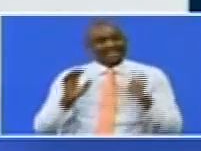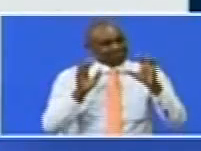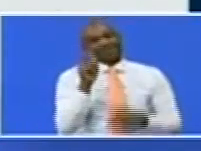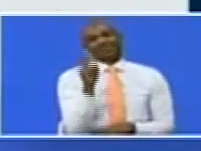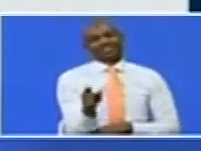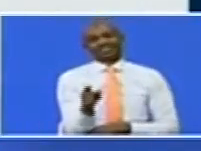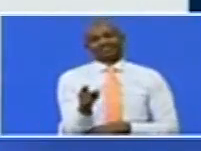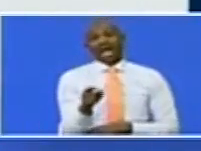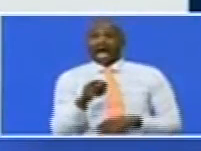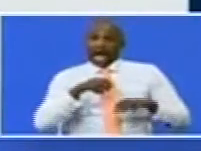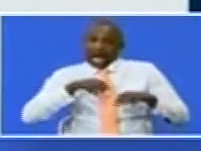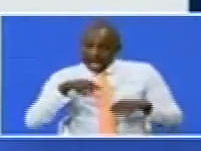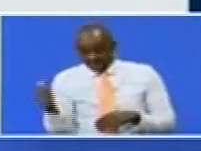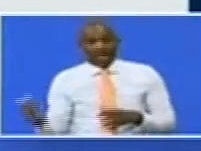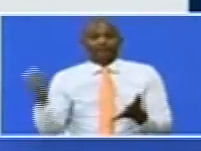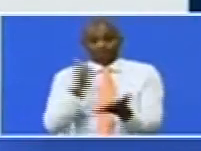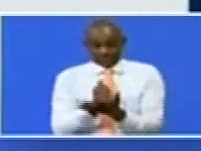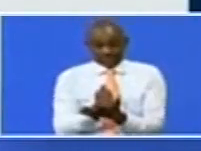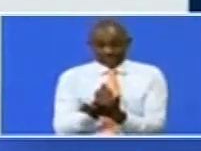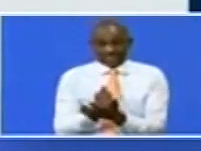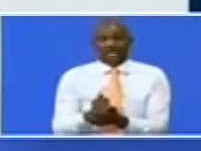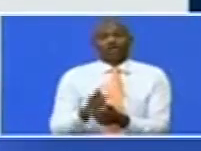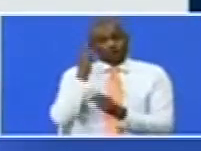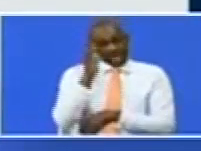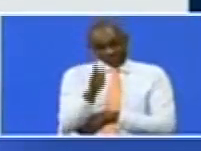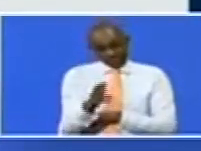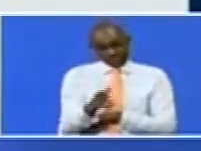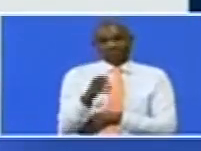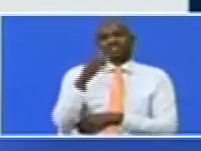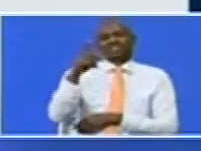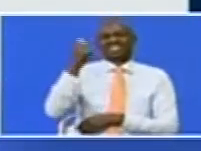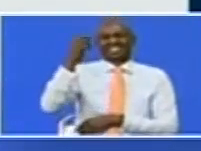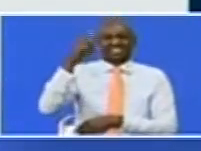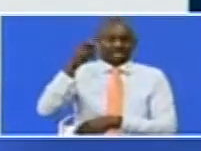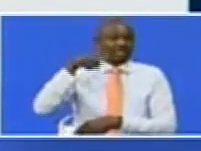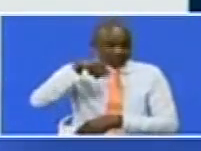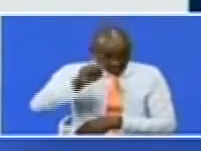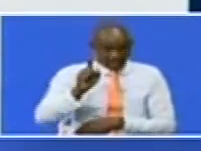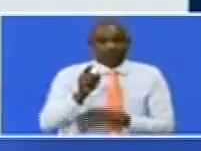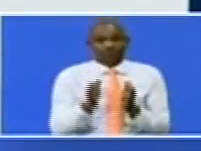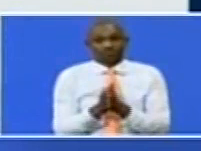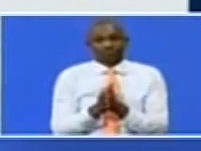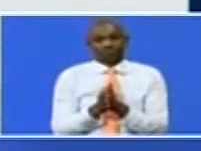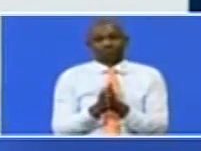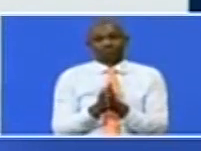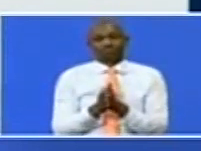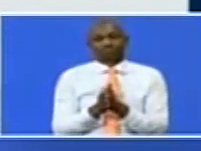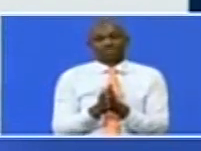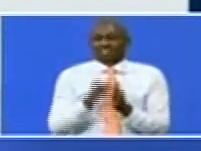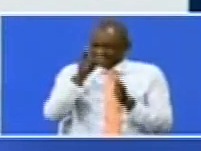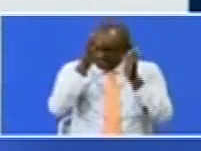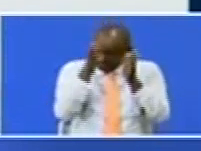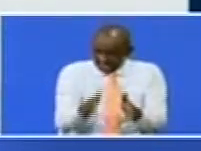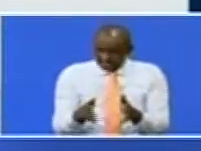other appointments, Advocate Katwa Kigen has been appointed and claimed authority chairman. Kigen